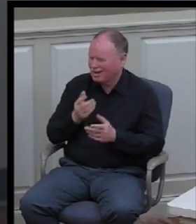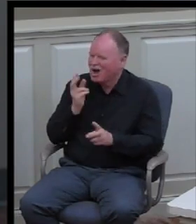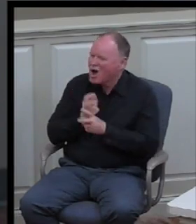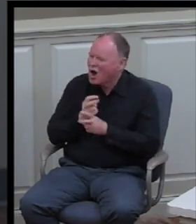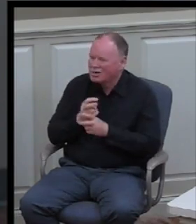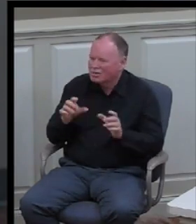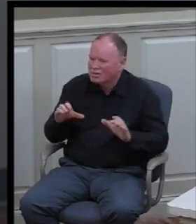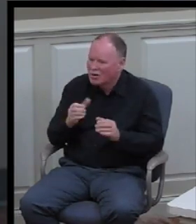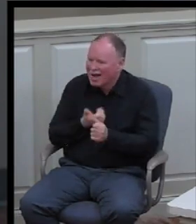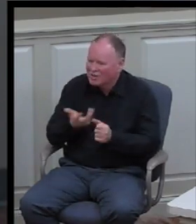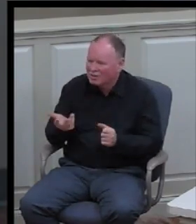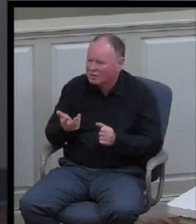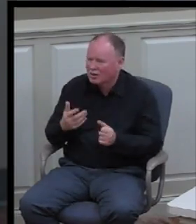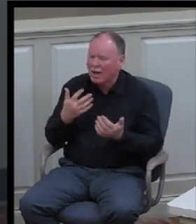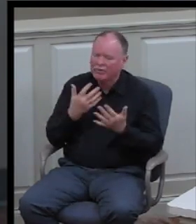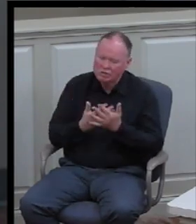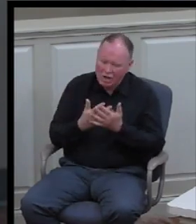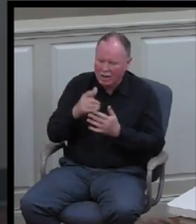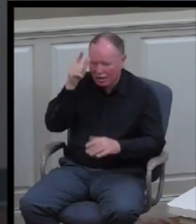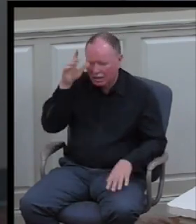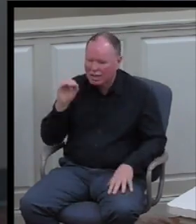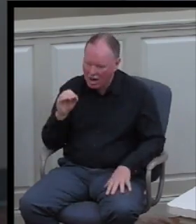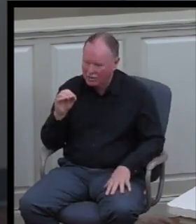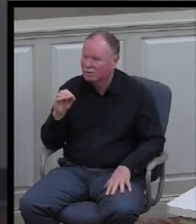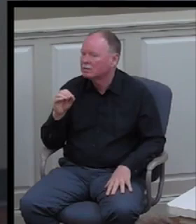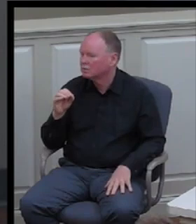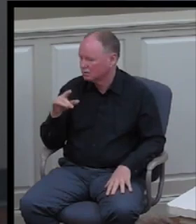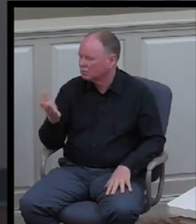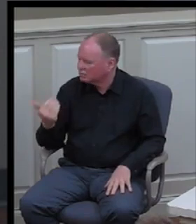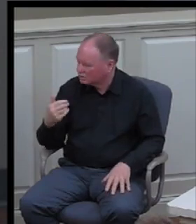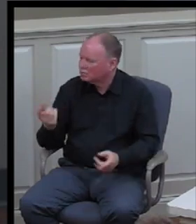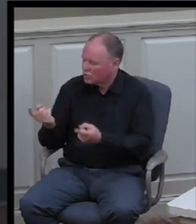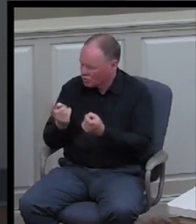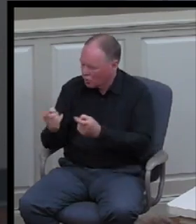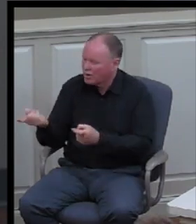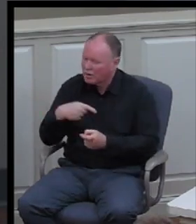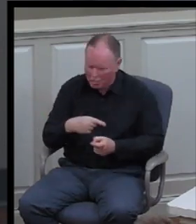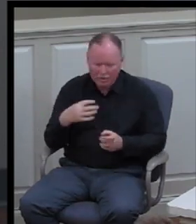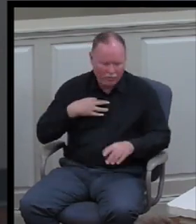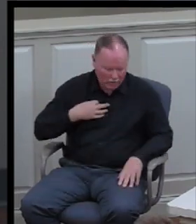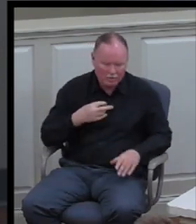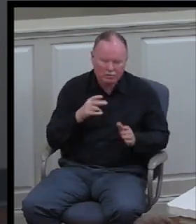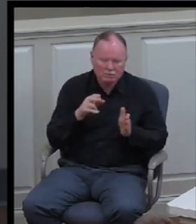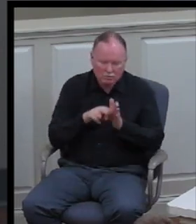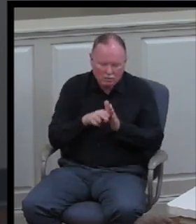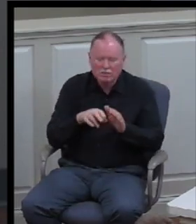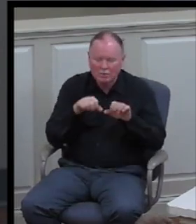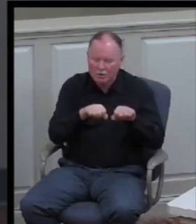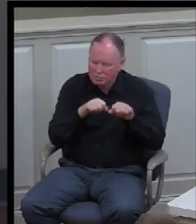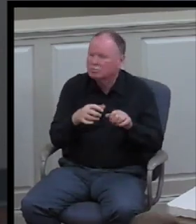got the jail in Lincoln County to do Gibbon Cemetery in Lincoln County.